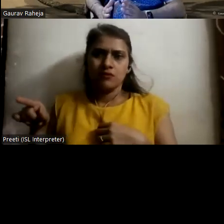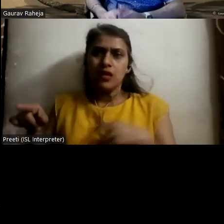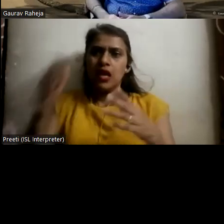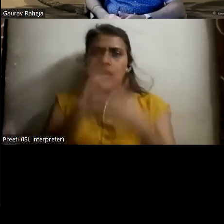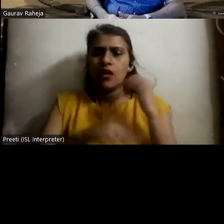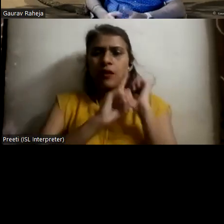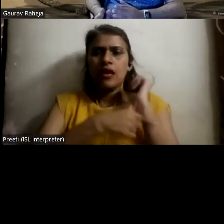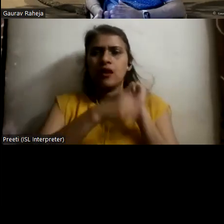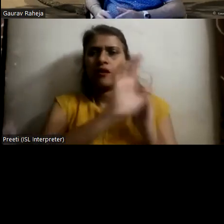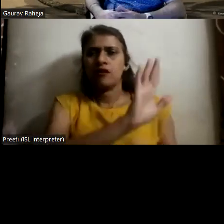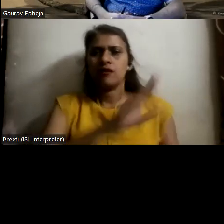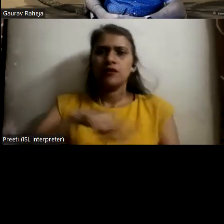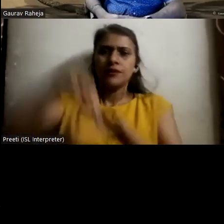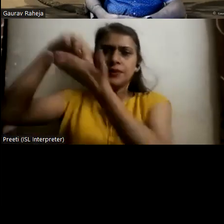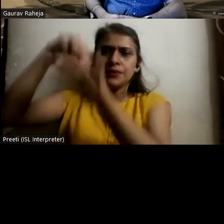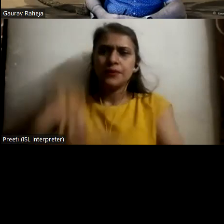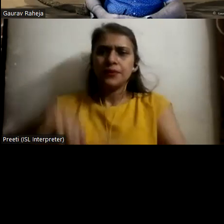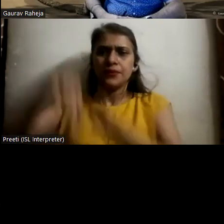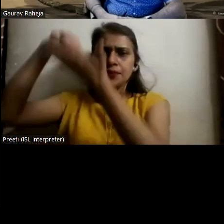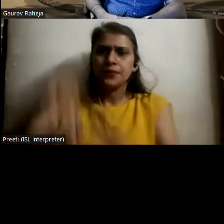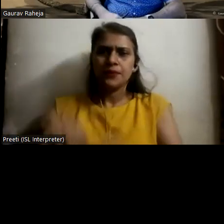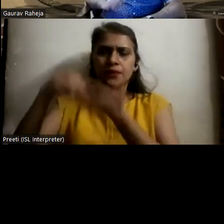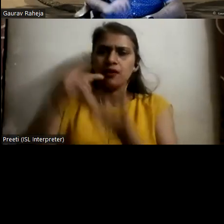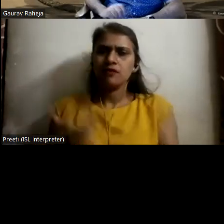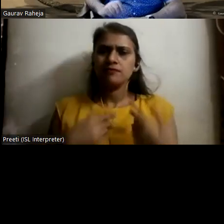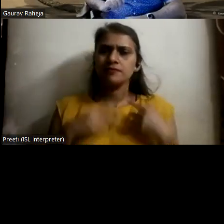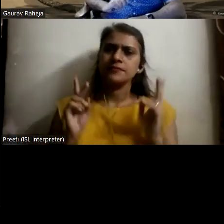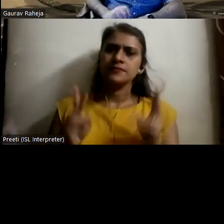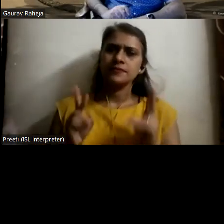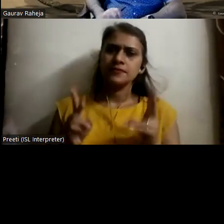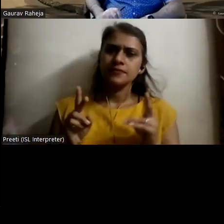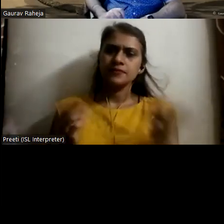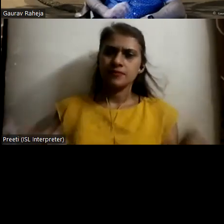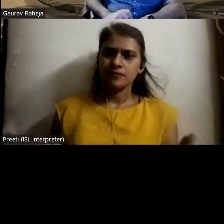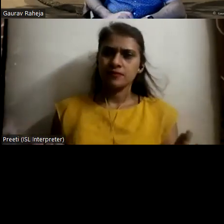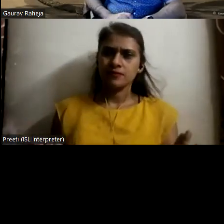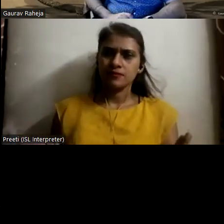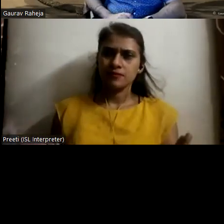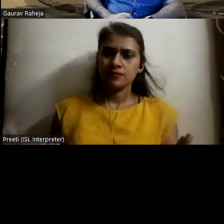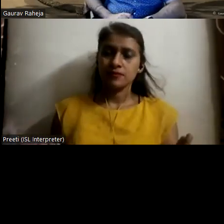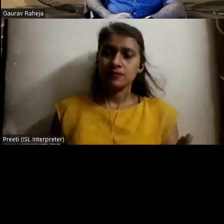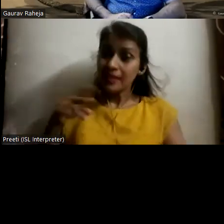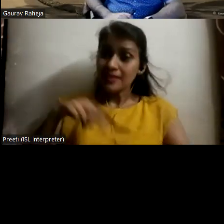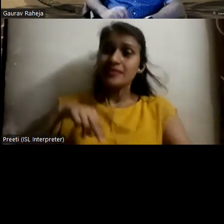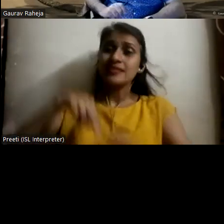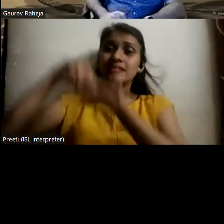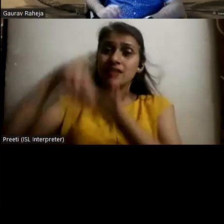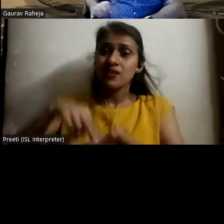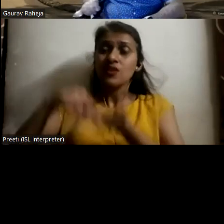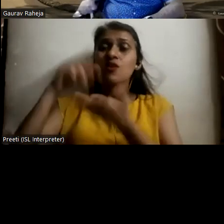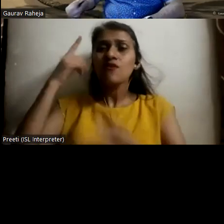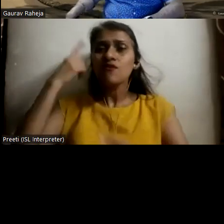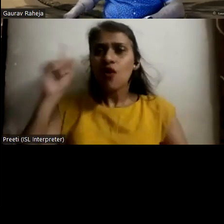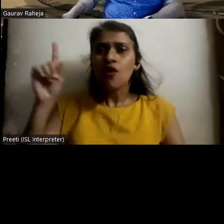up and down using that elevator. Now, the whole purpose of installation of those elevators was a